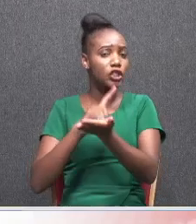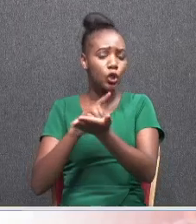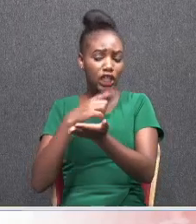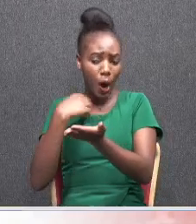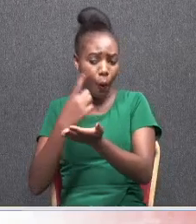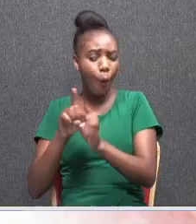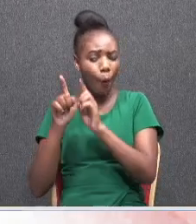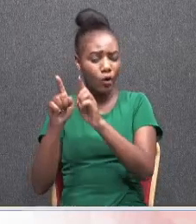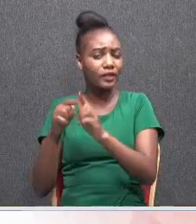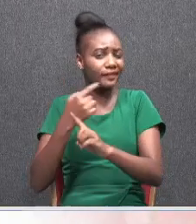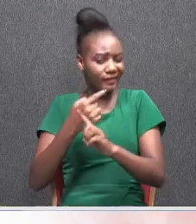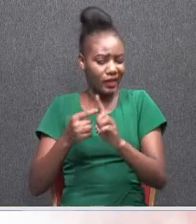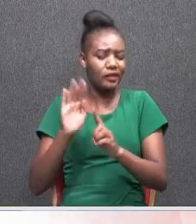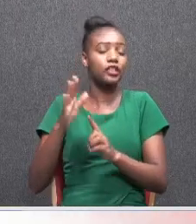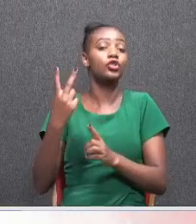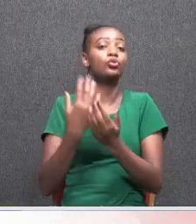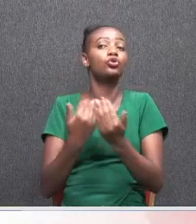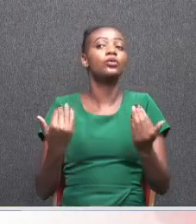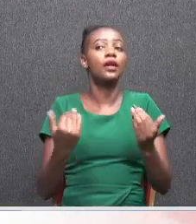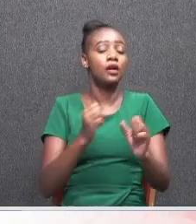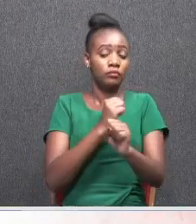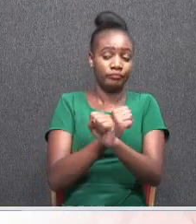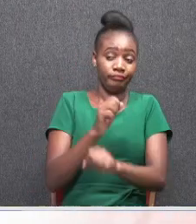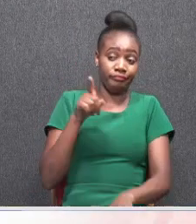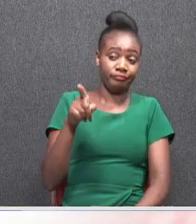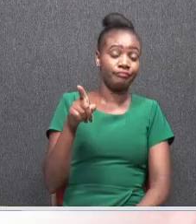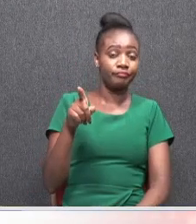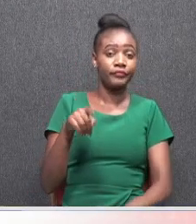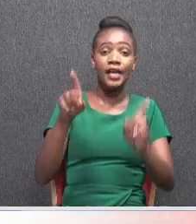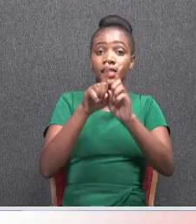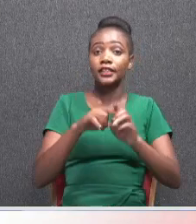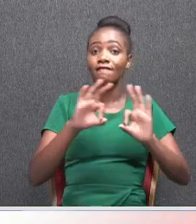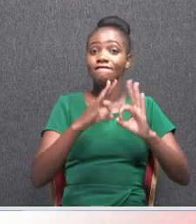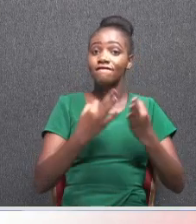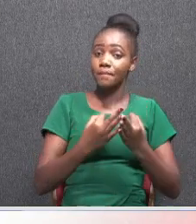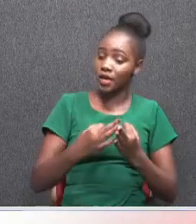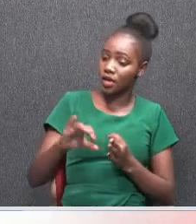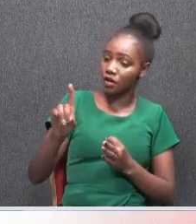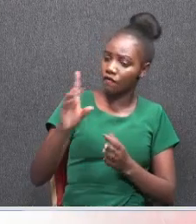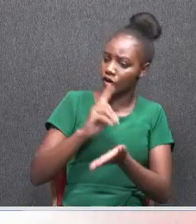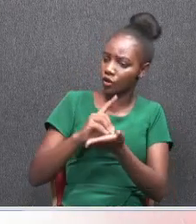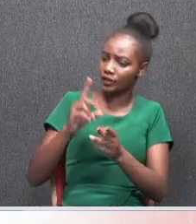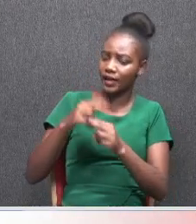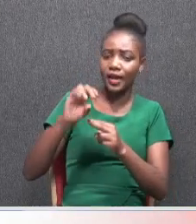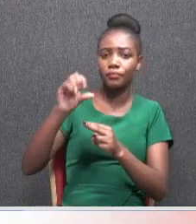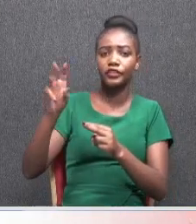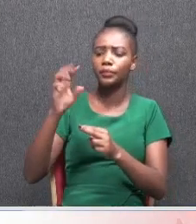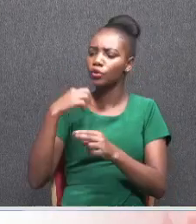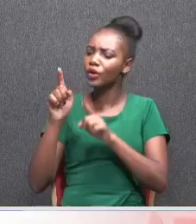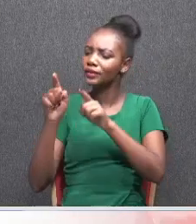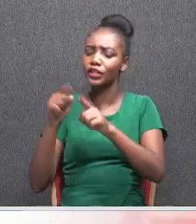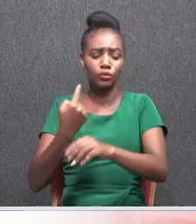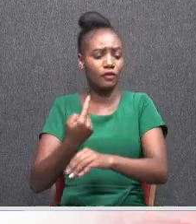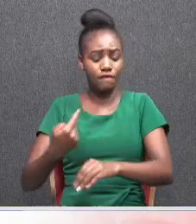allegedly killed his two children has defended him. The family of James Gakuru, who is said to have injected his two children